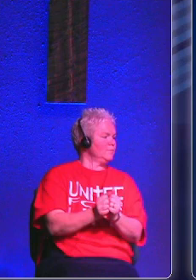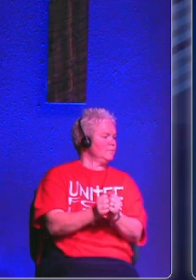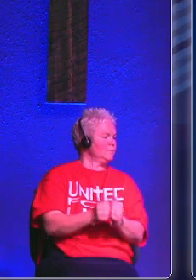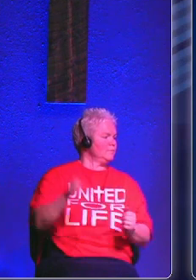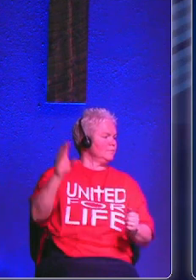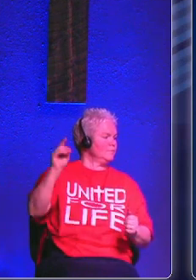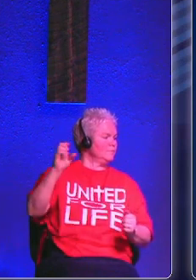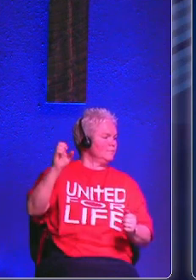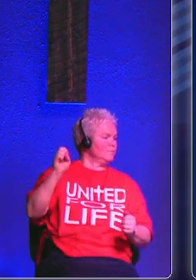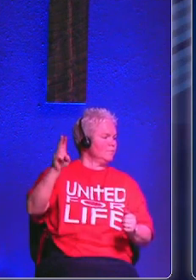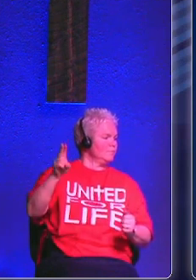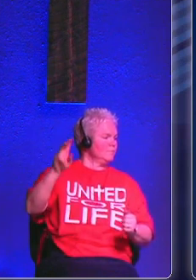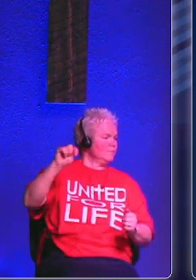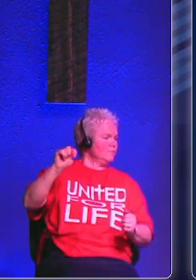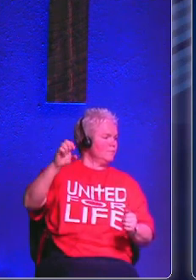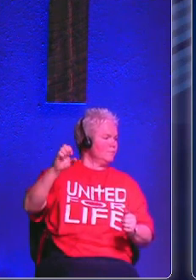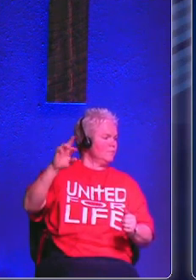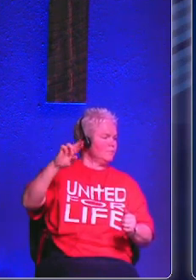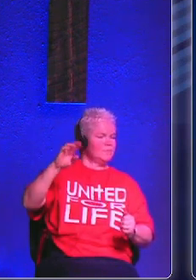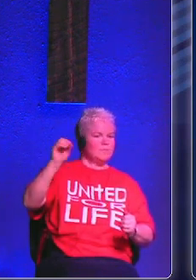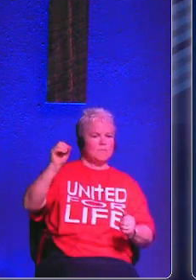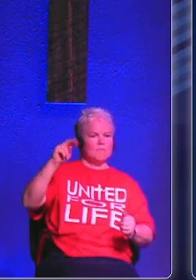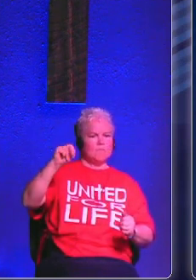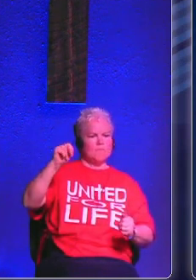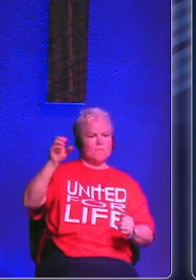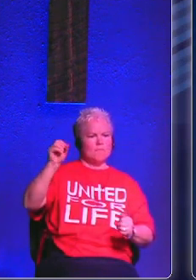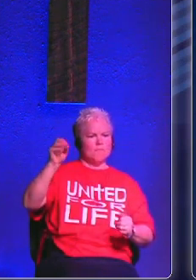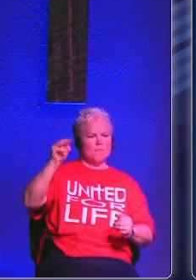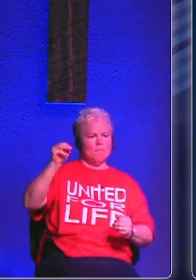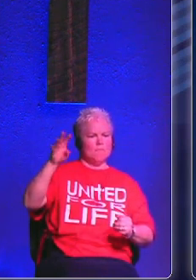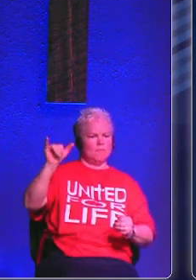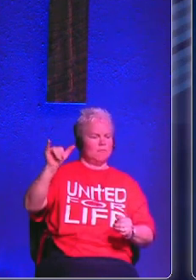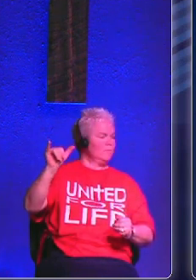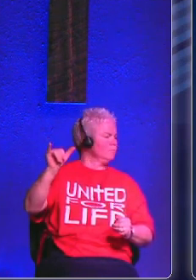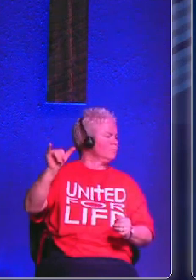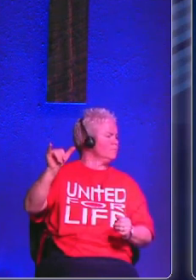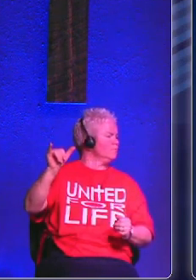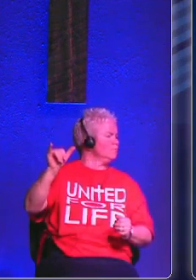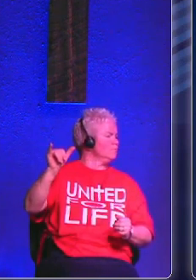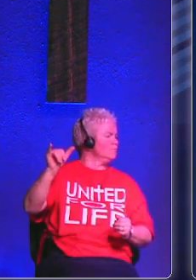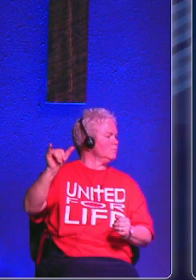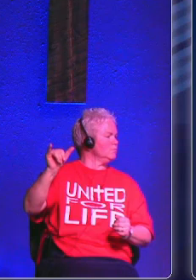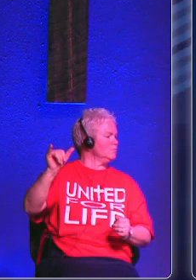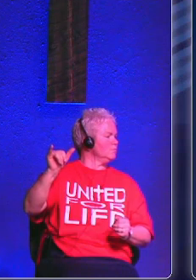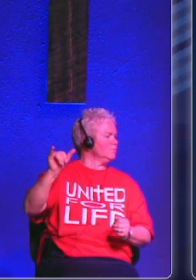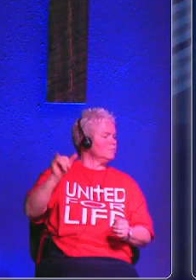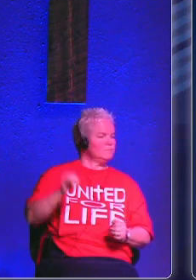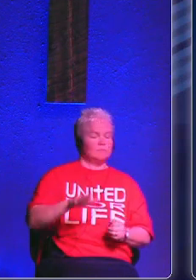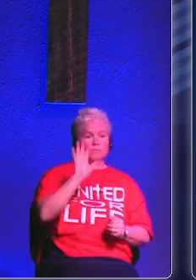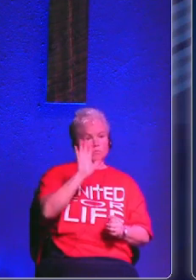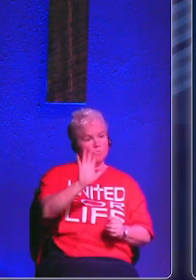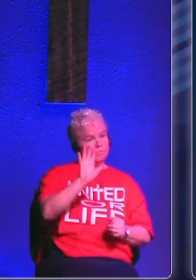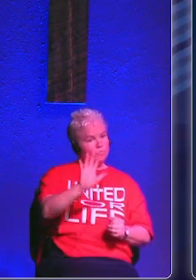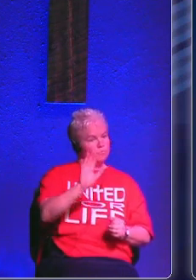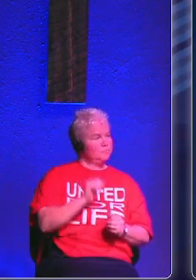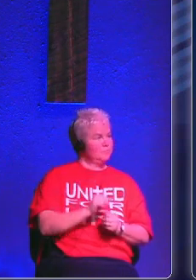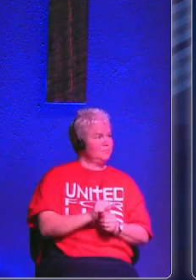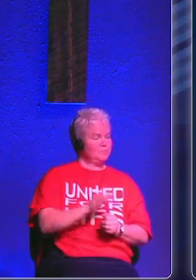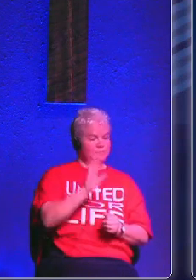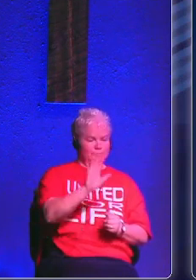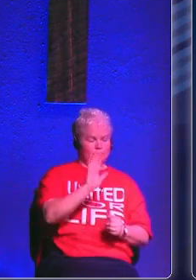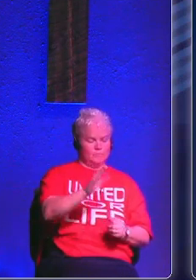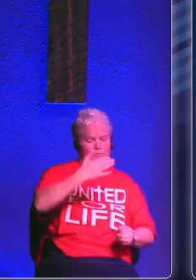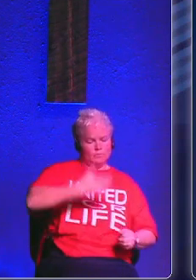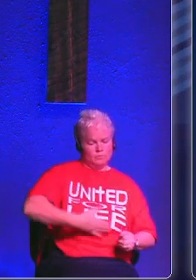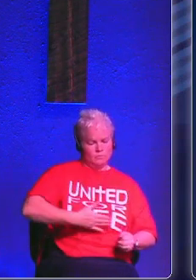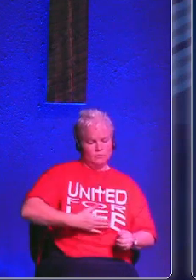the book of Deuteronomy. The book of Deuteronomy. If you don't quite know where that is, that's the all the way in